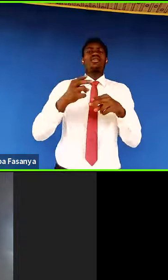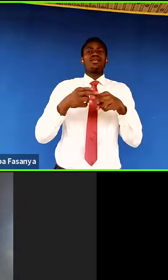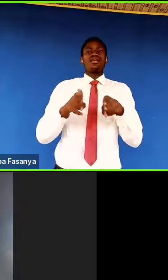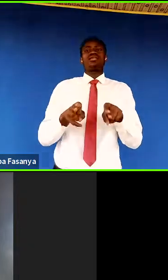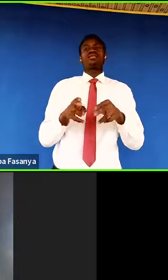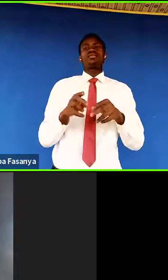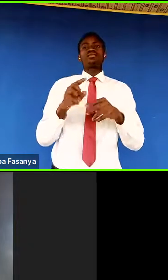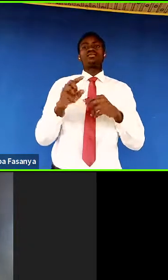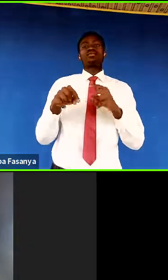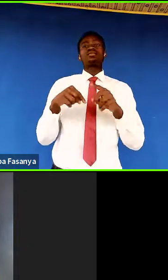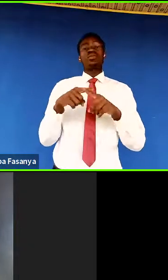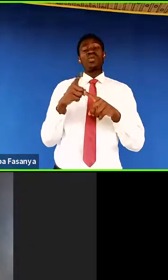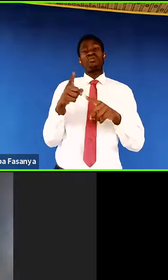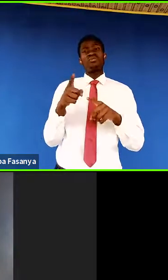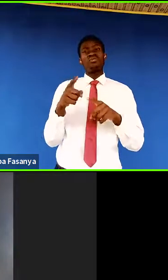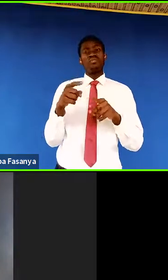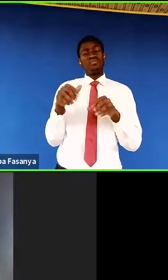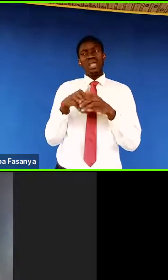Thank,